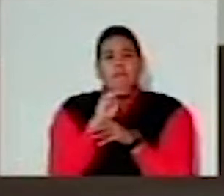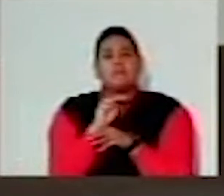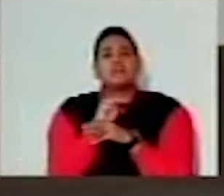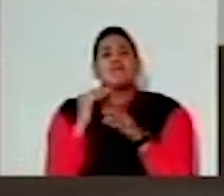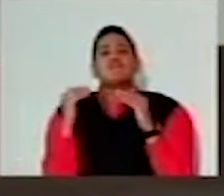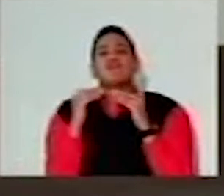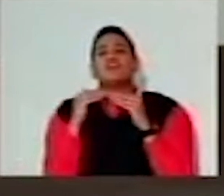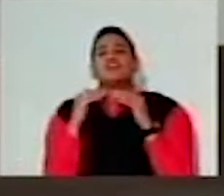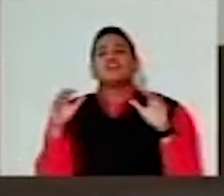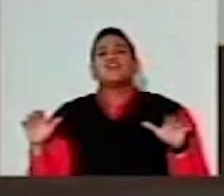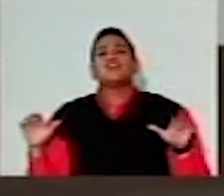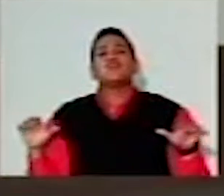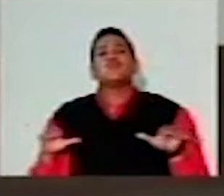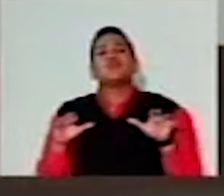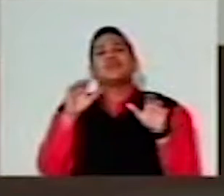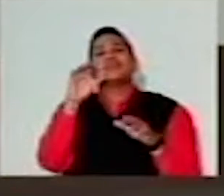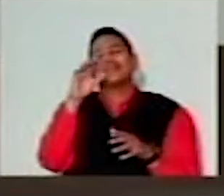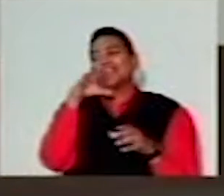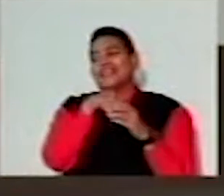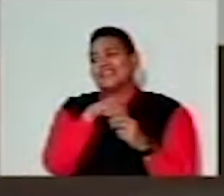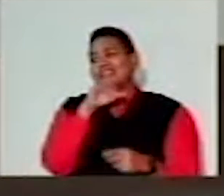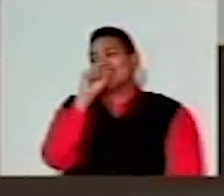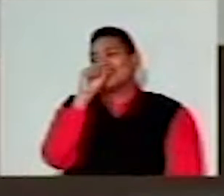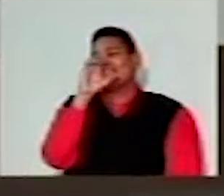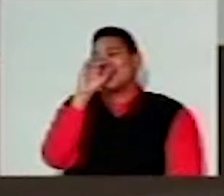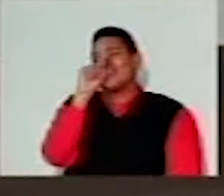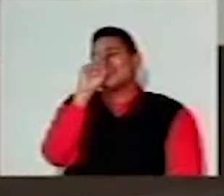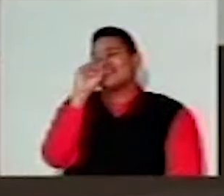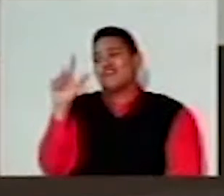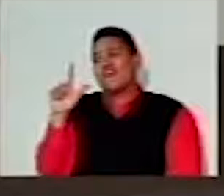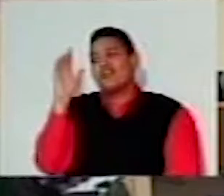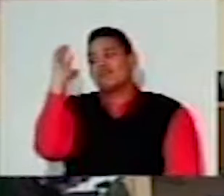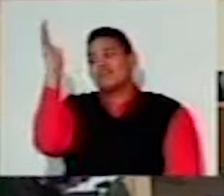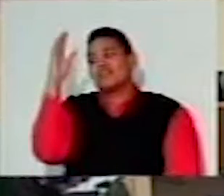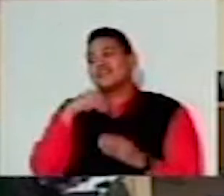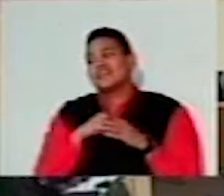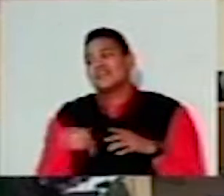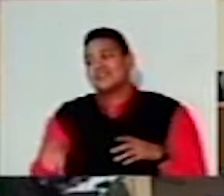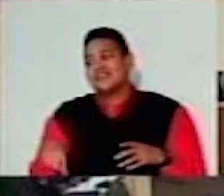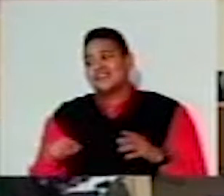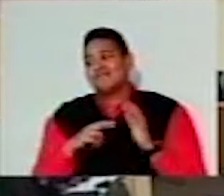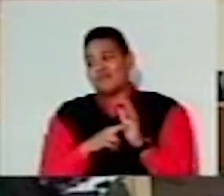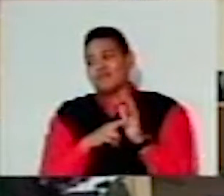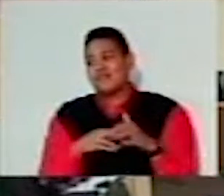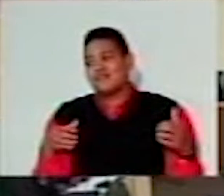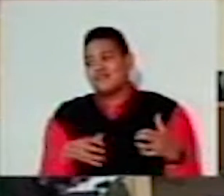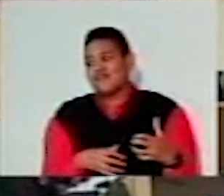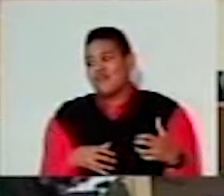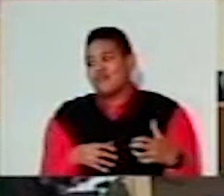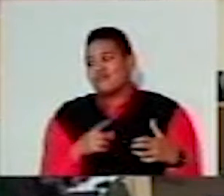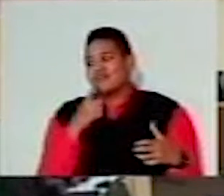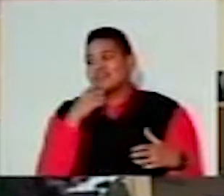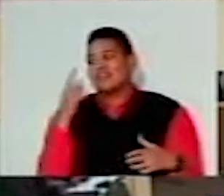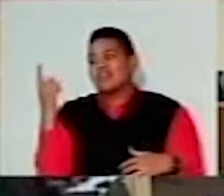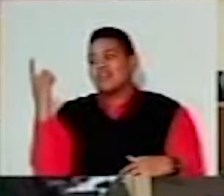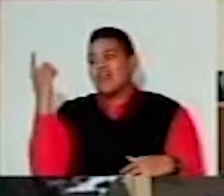doing a sectoral presentation in the lower house. Indeed, perhaps in the